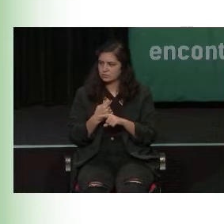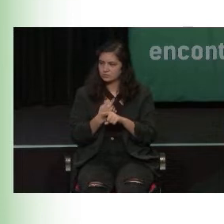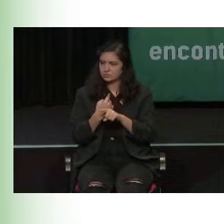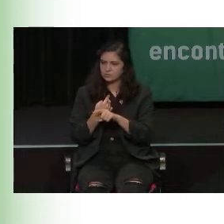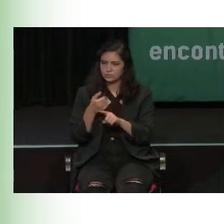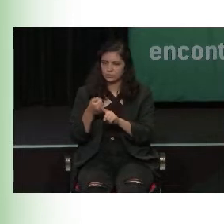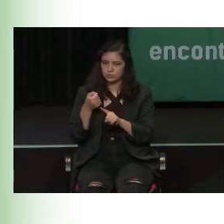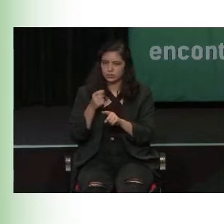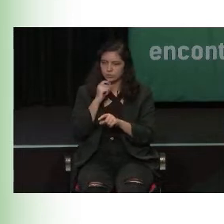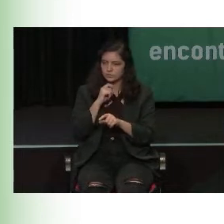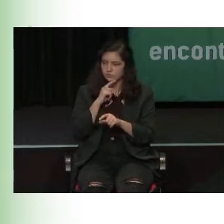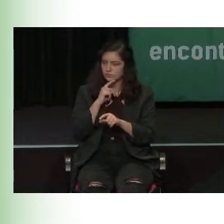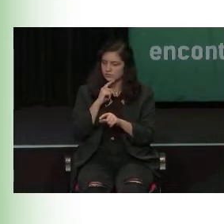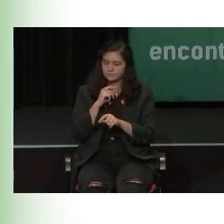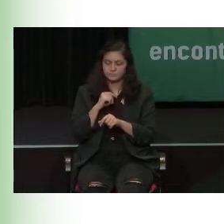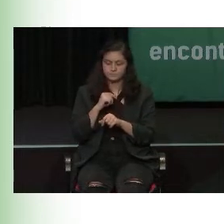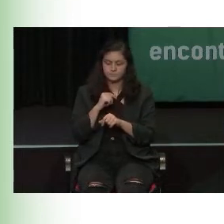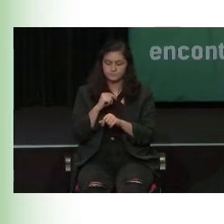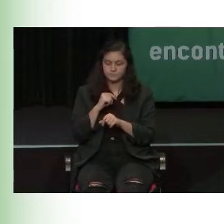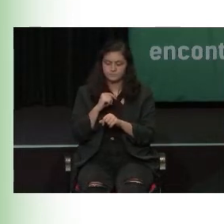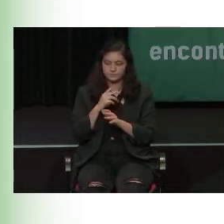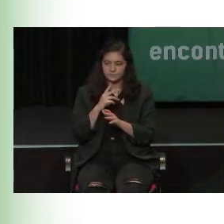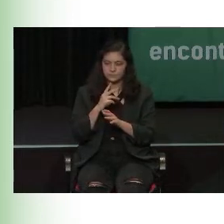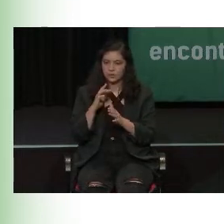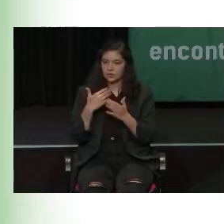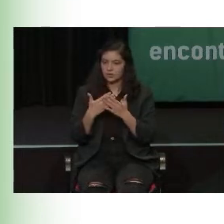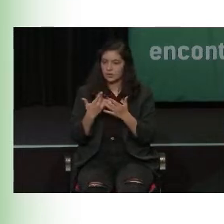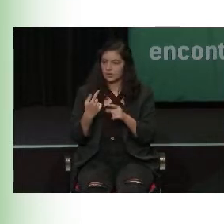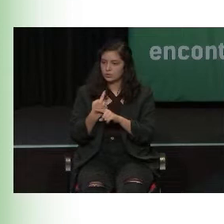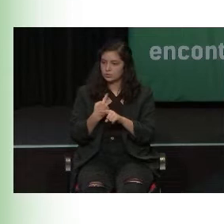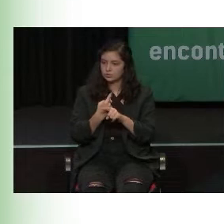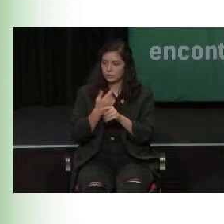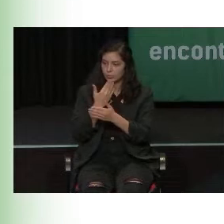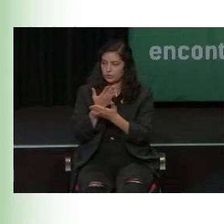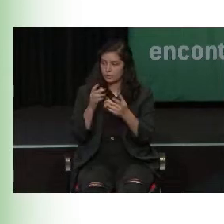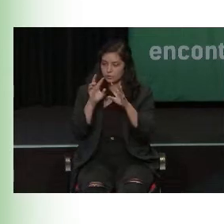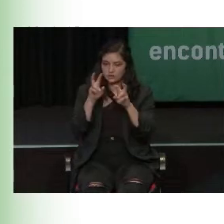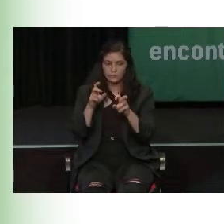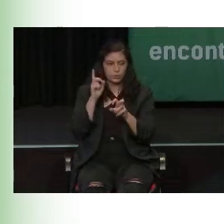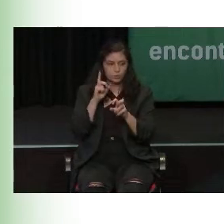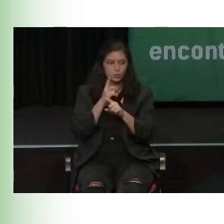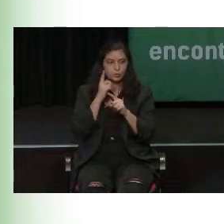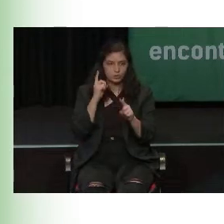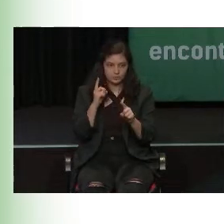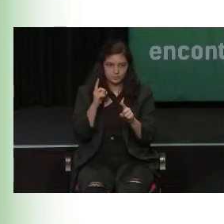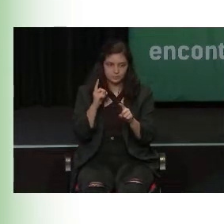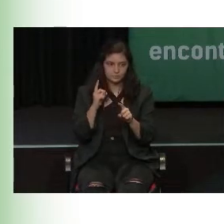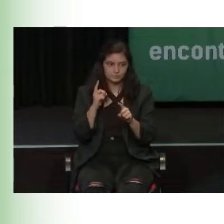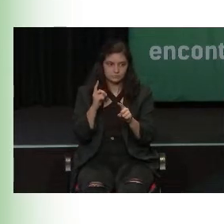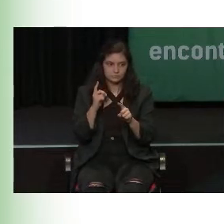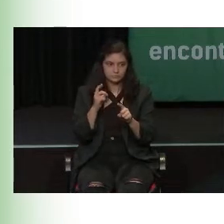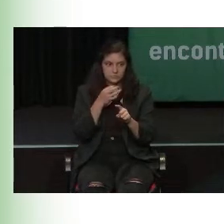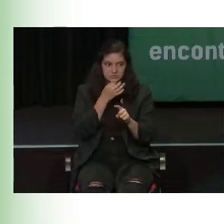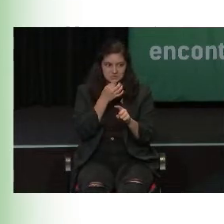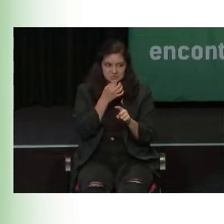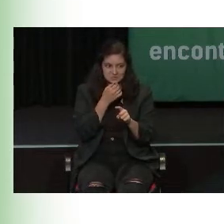and opportunities. And what I'm going to do is start with a brief overview about why this topic is so important. Then to talk a little bit